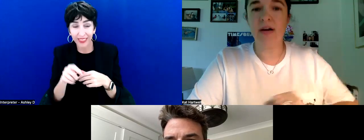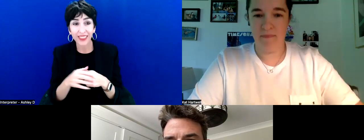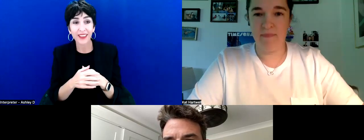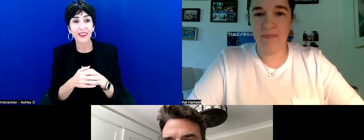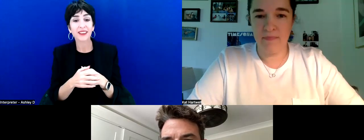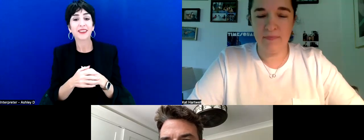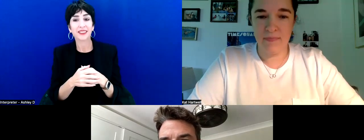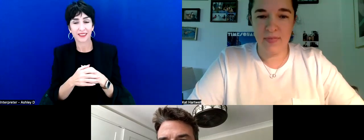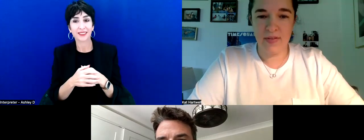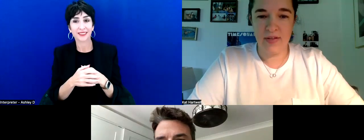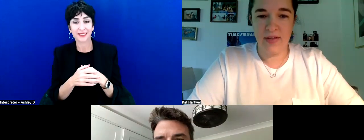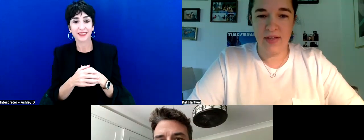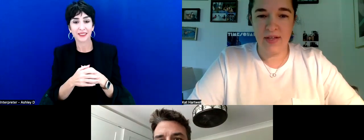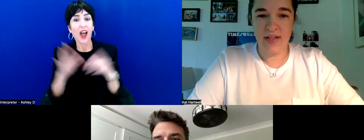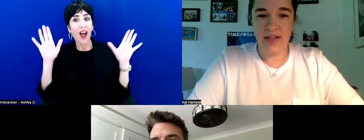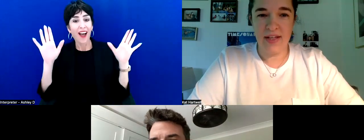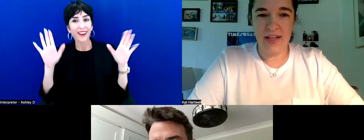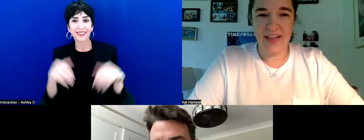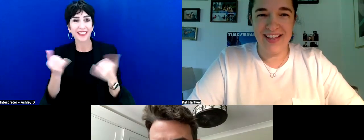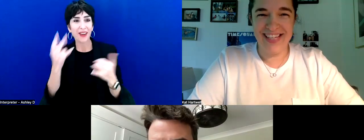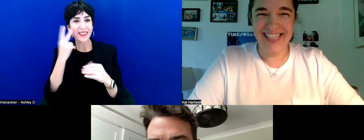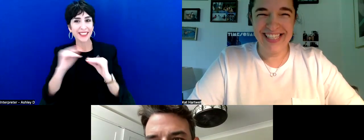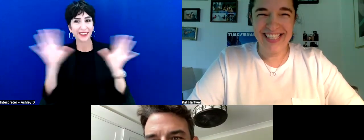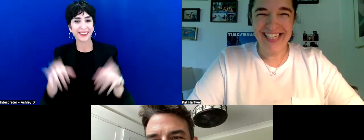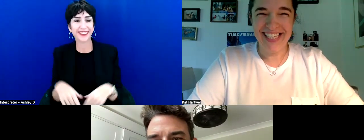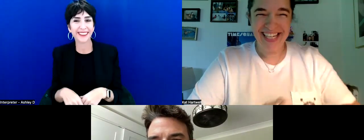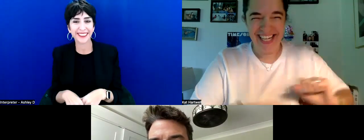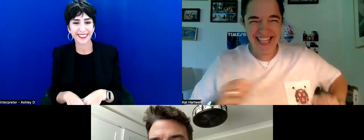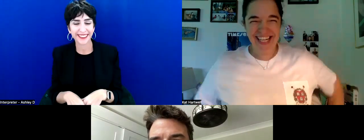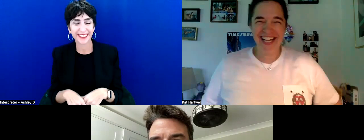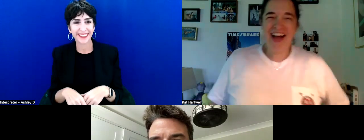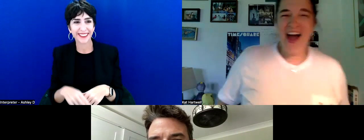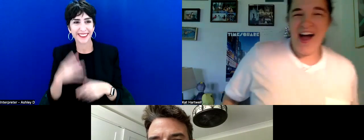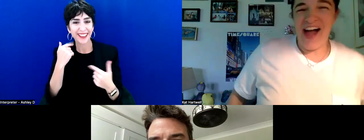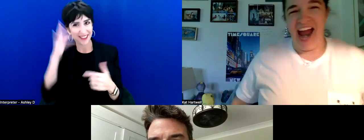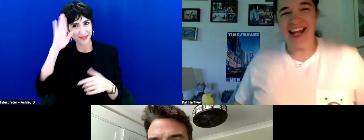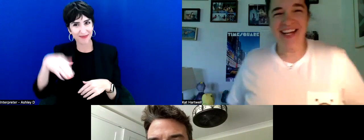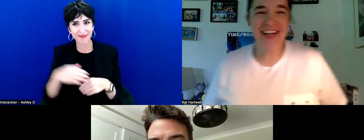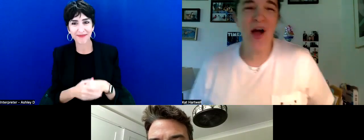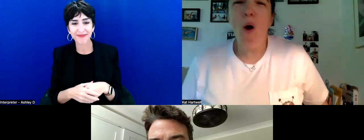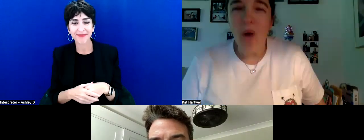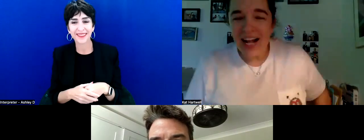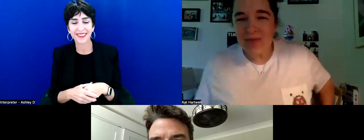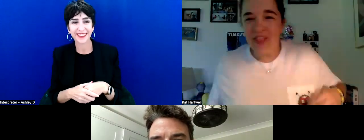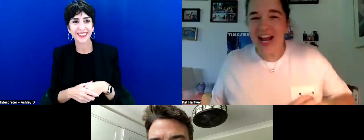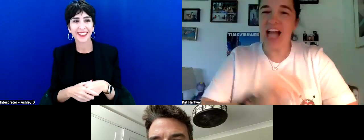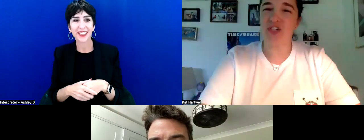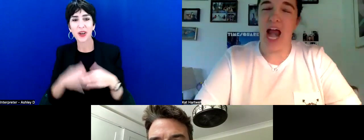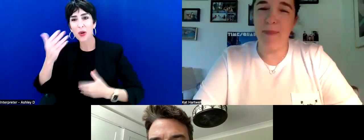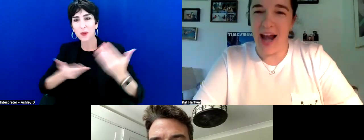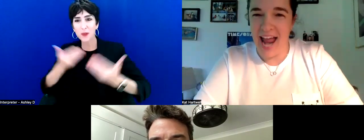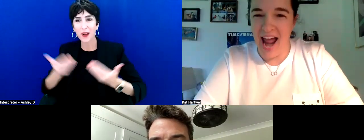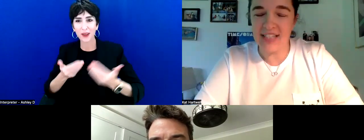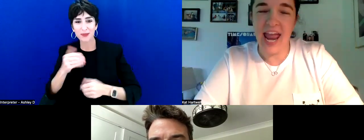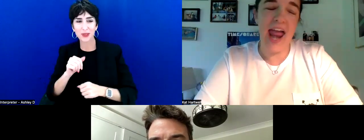Yeah. Oh, there she is. Okay, yeah, I see her. Hello. Well, welcome to the Task